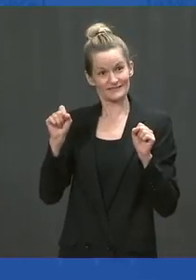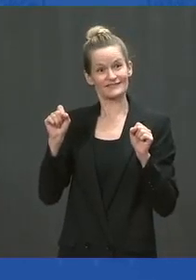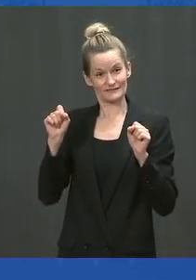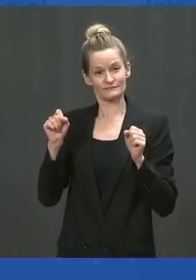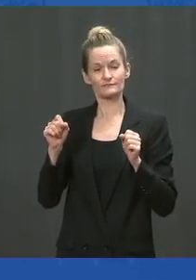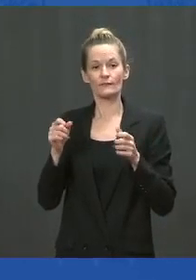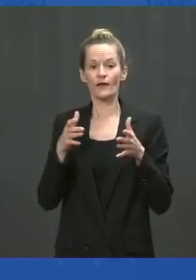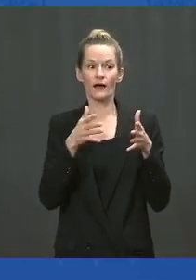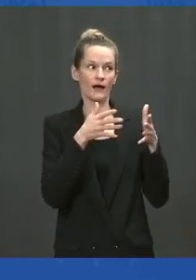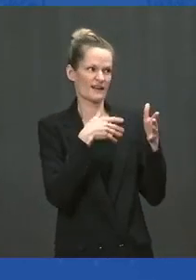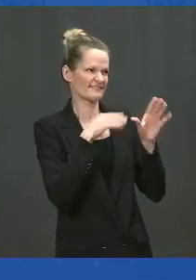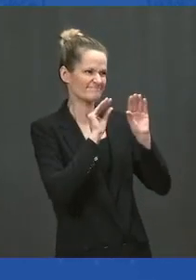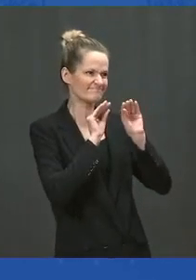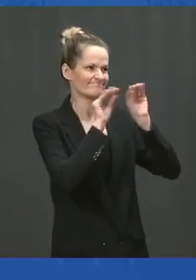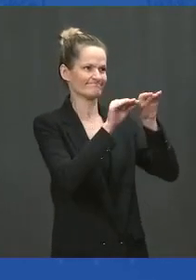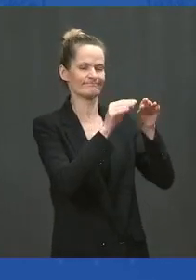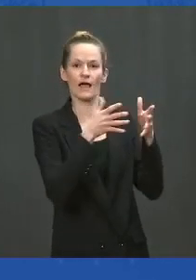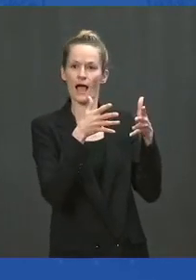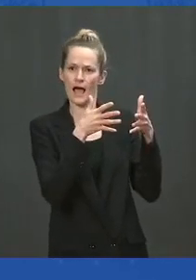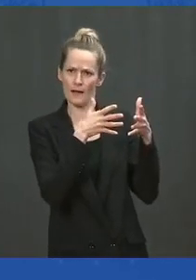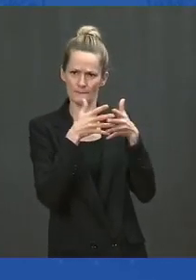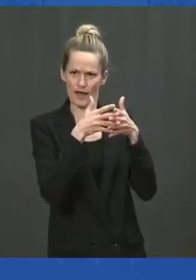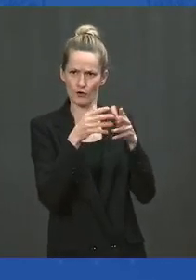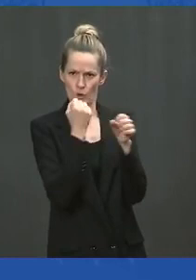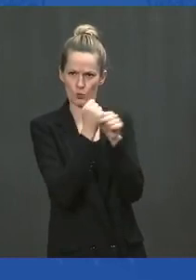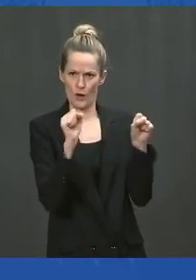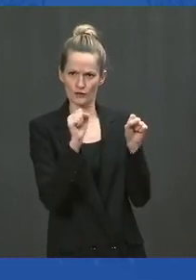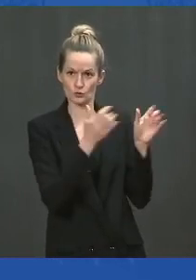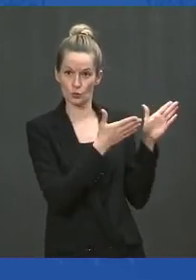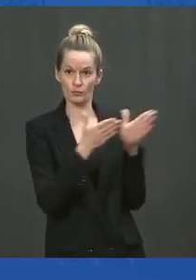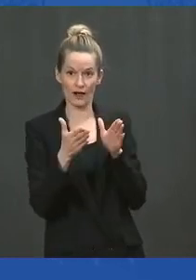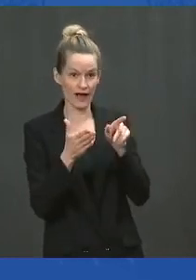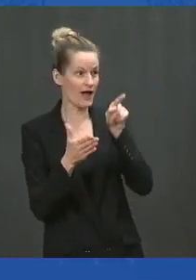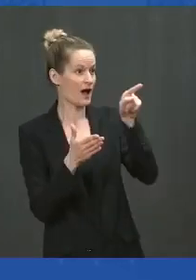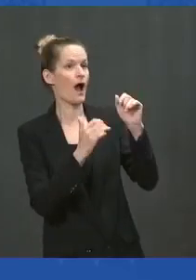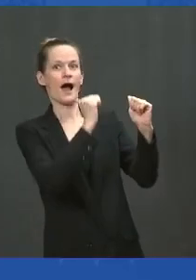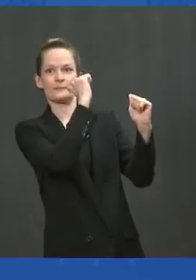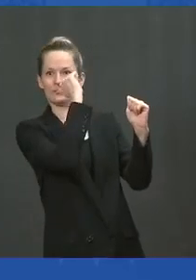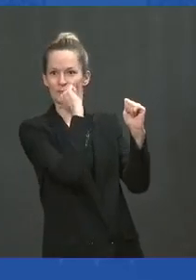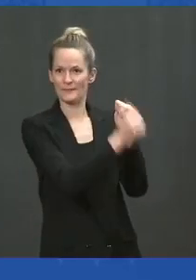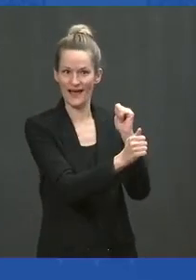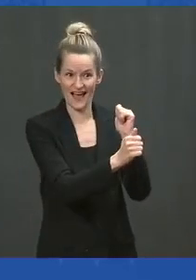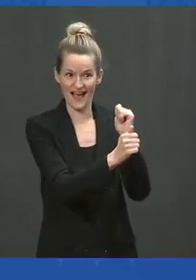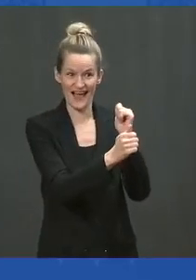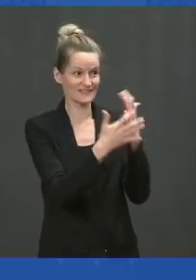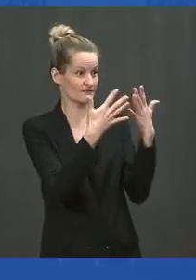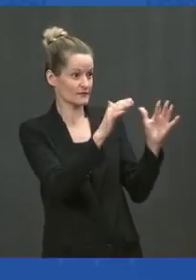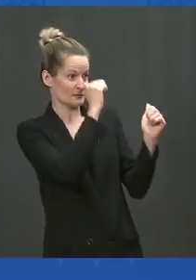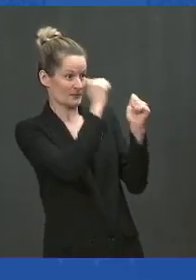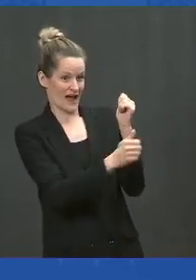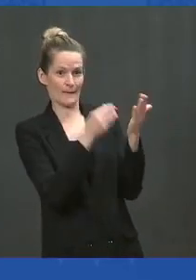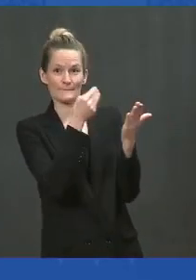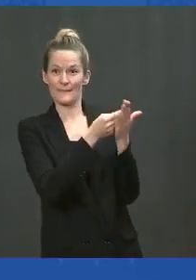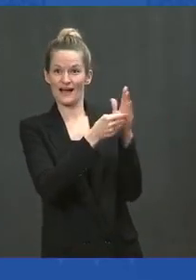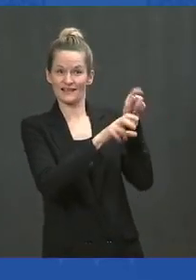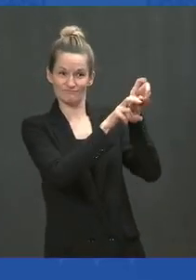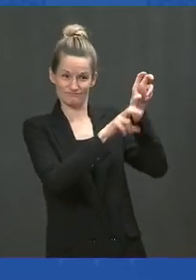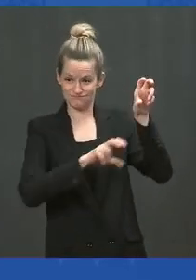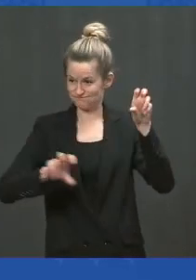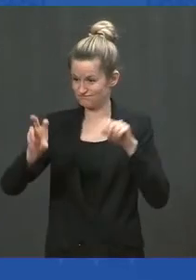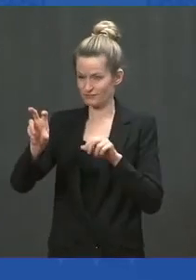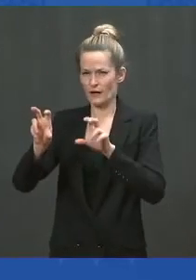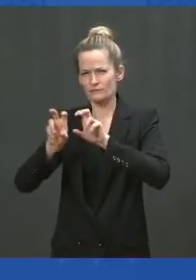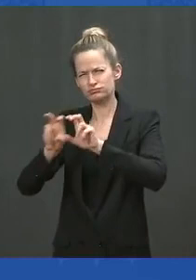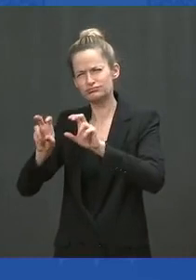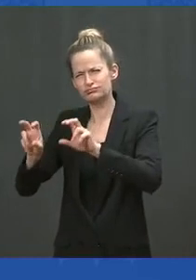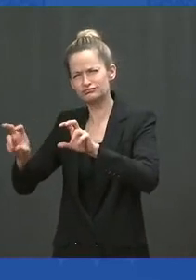us the tools to fight the pandemic and rebuild our economy. And it produced results. To beat the pandemic,